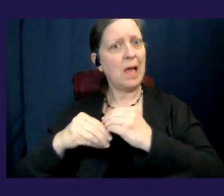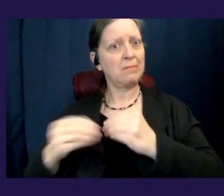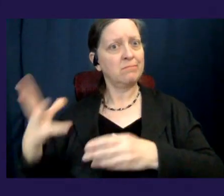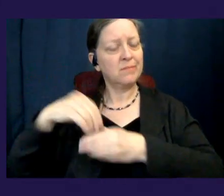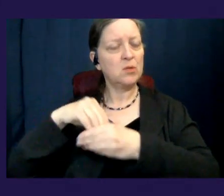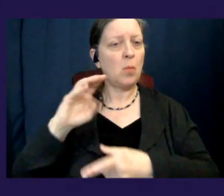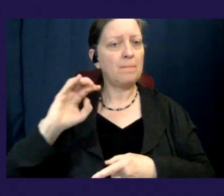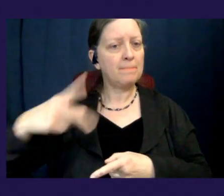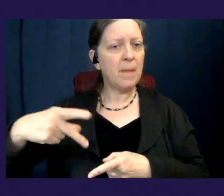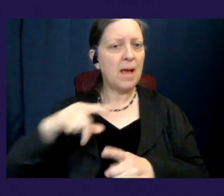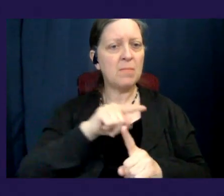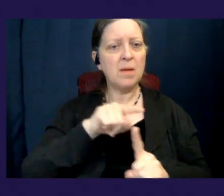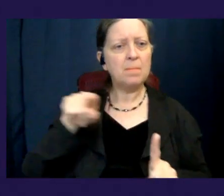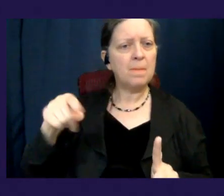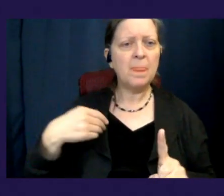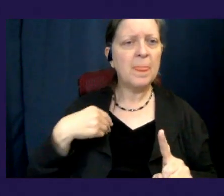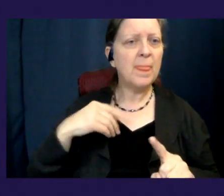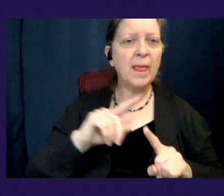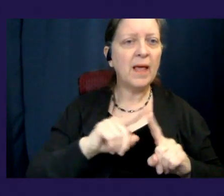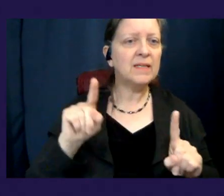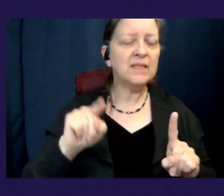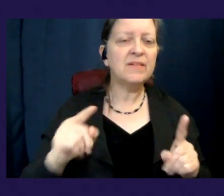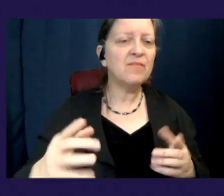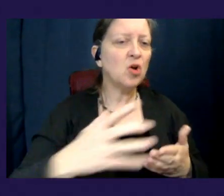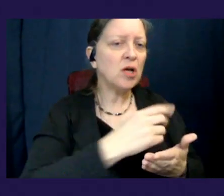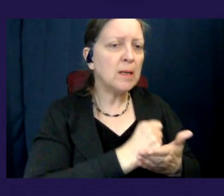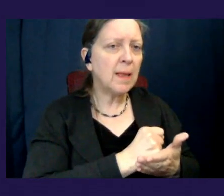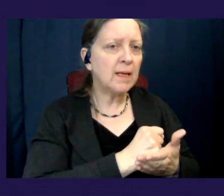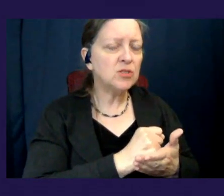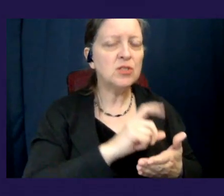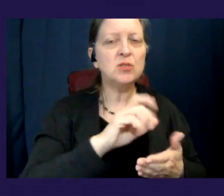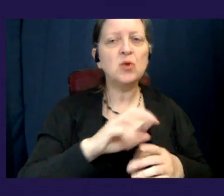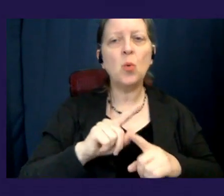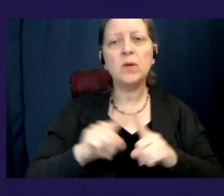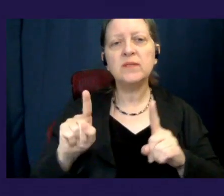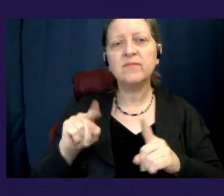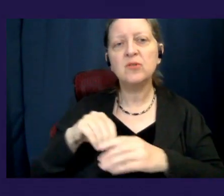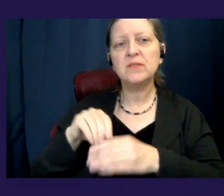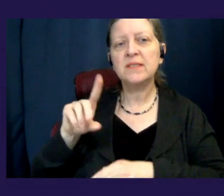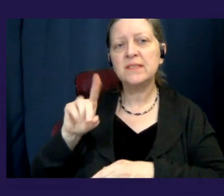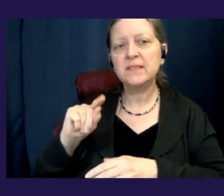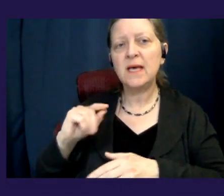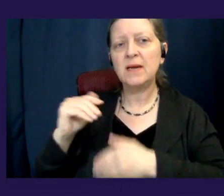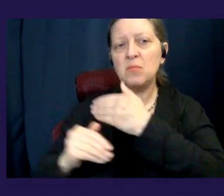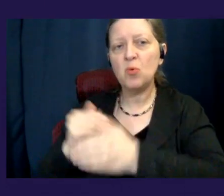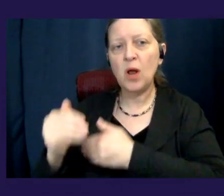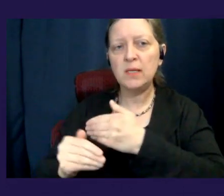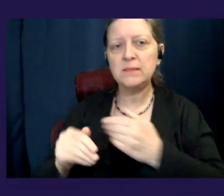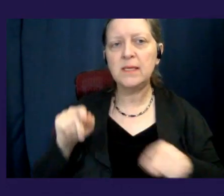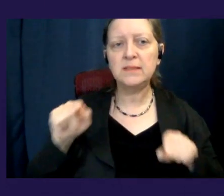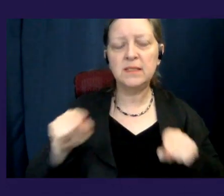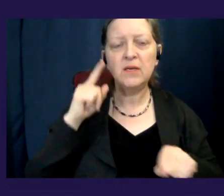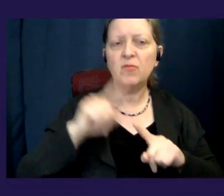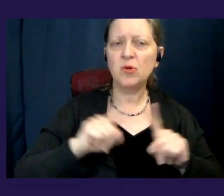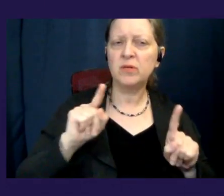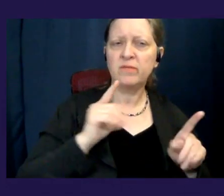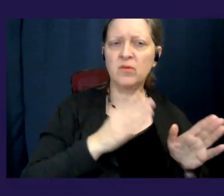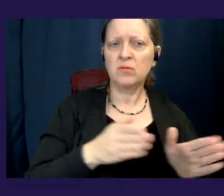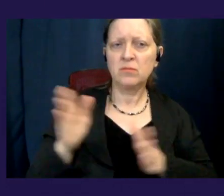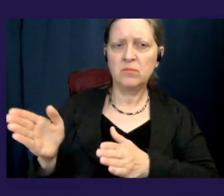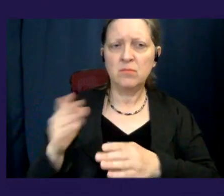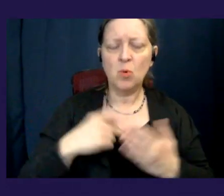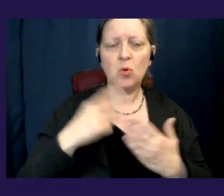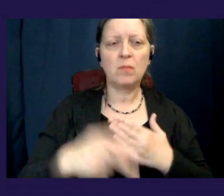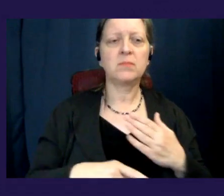data collection or data processing. Next slide, please. But there are trade-offs. So